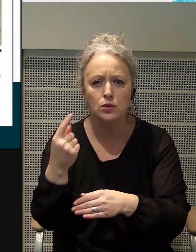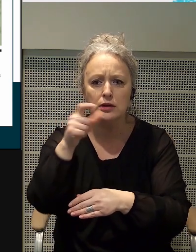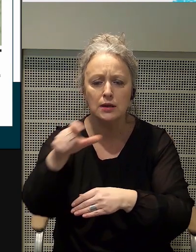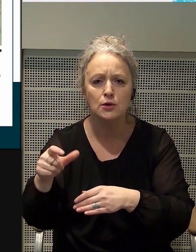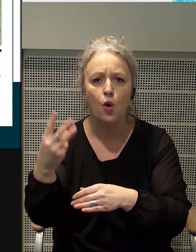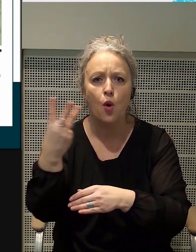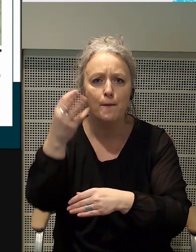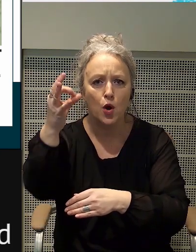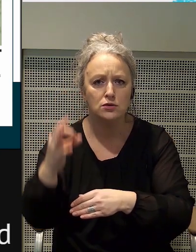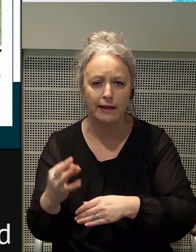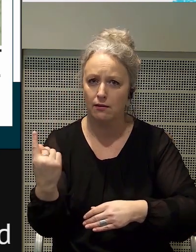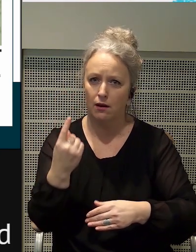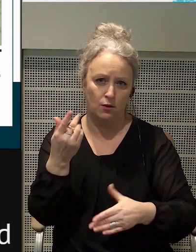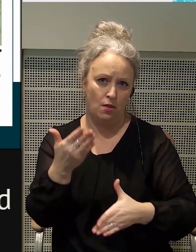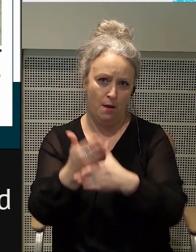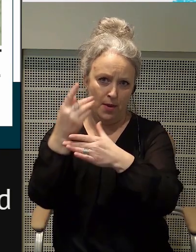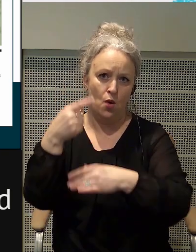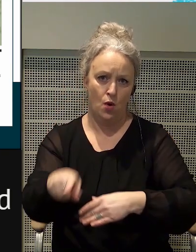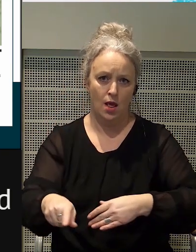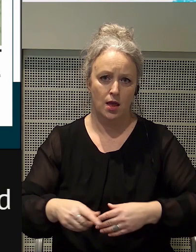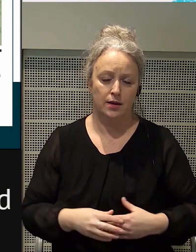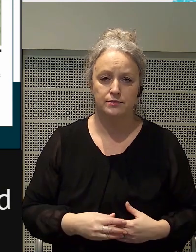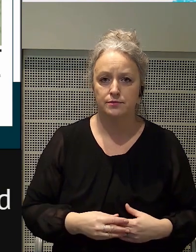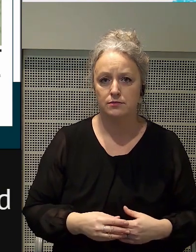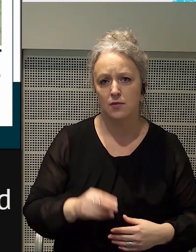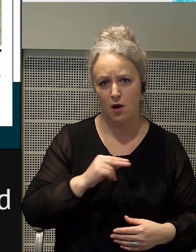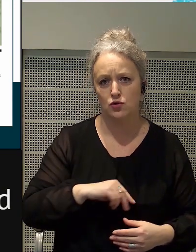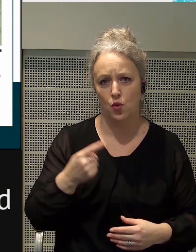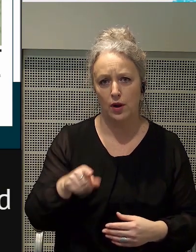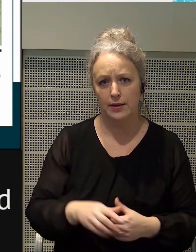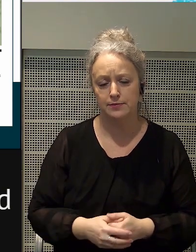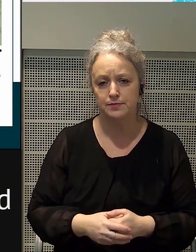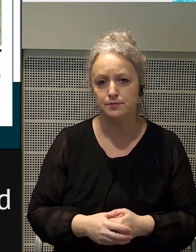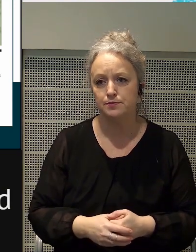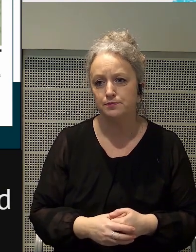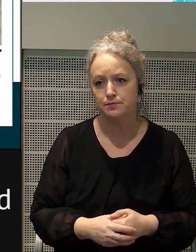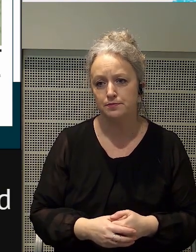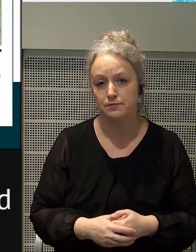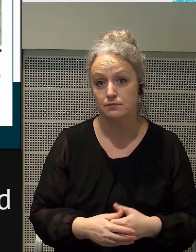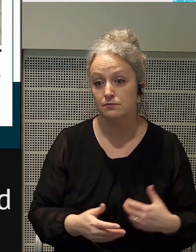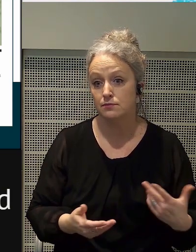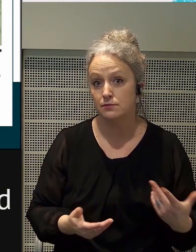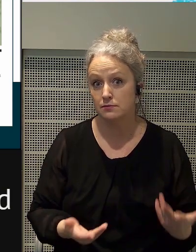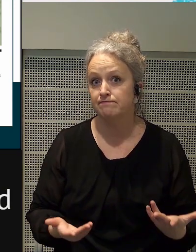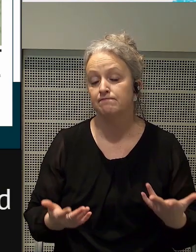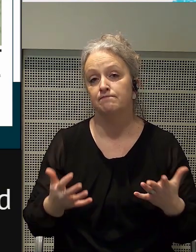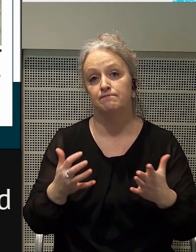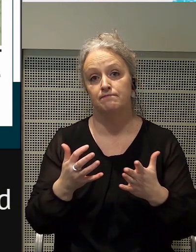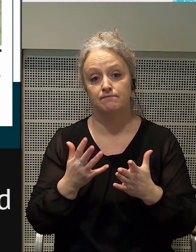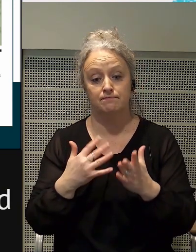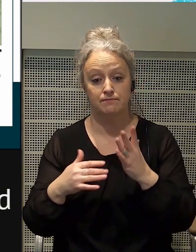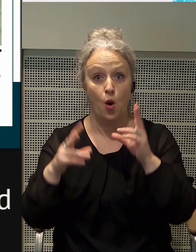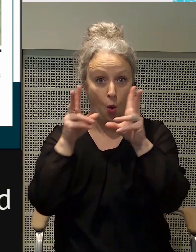treatment. And we did this without the industry. You said we want to look at our own patients. We don't want any, because there's always different gain